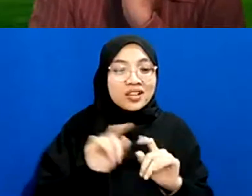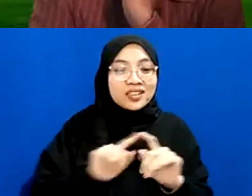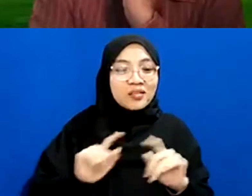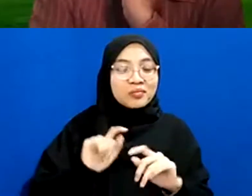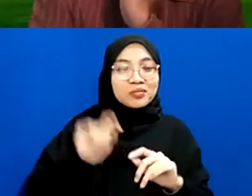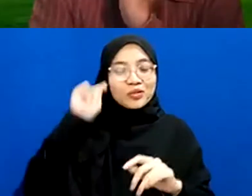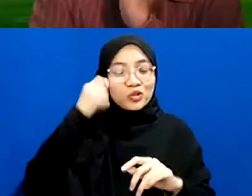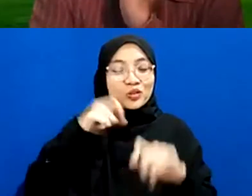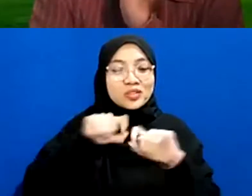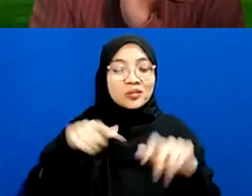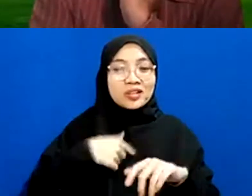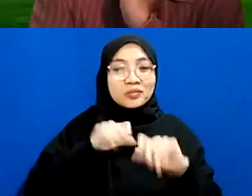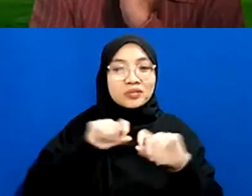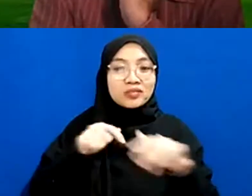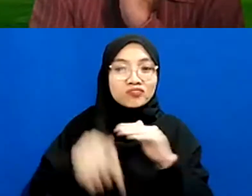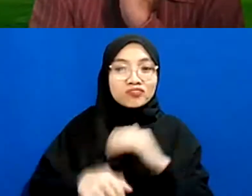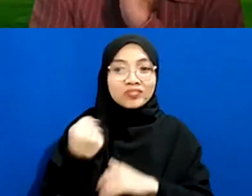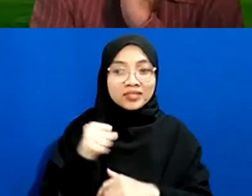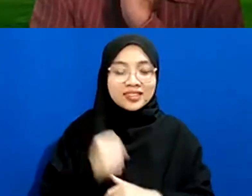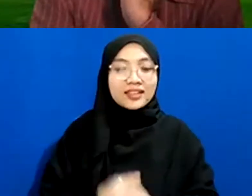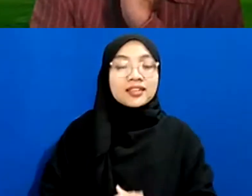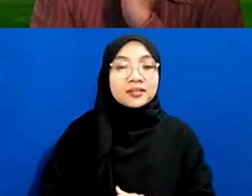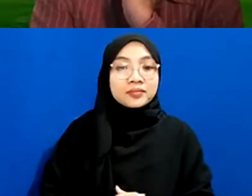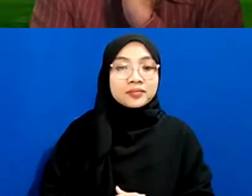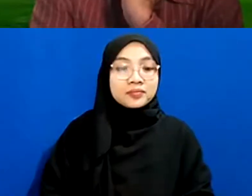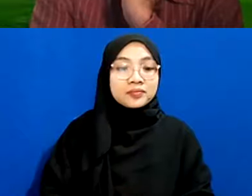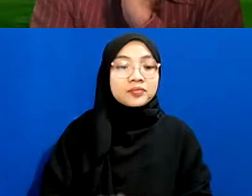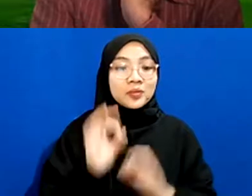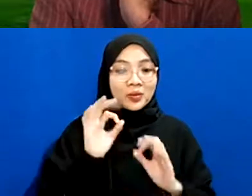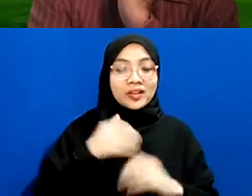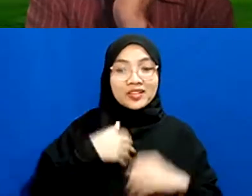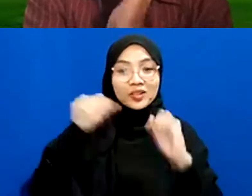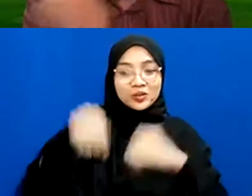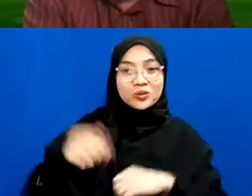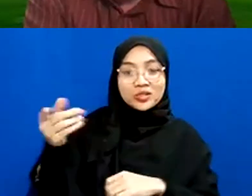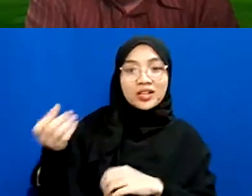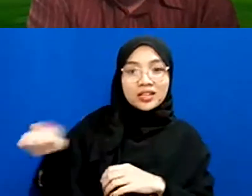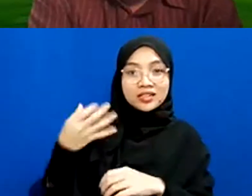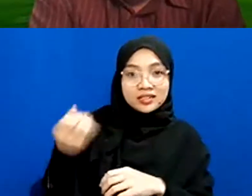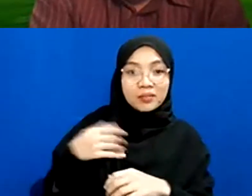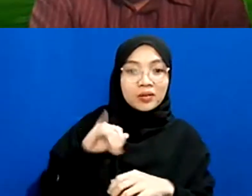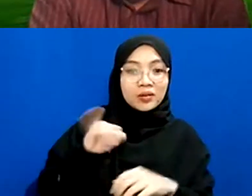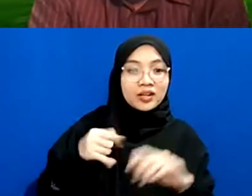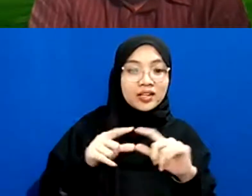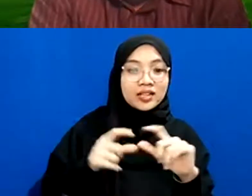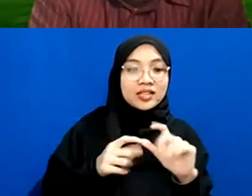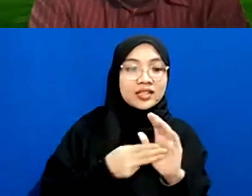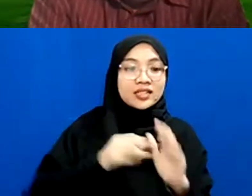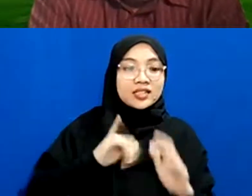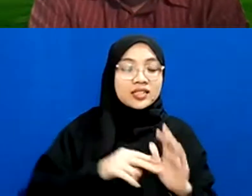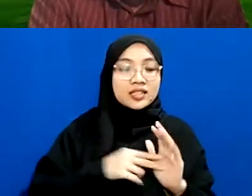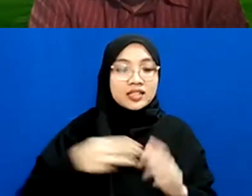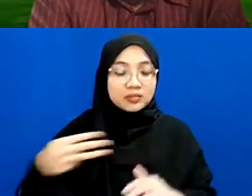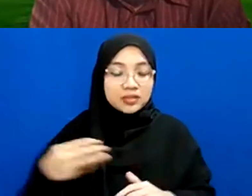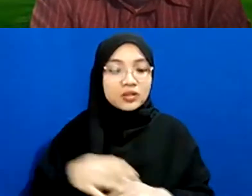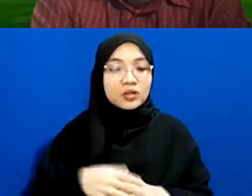I agree with Jasmine's. I agree with Jasmine's response. It's an easy question to ask, but it's a very, very difficult one to A,